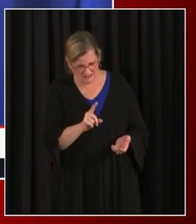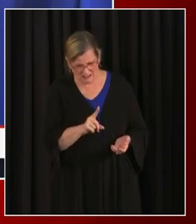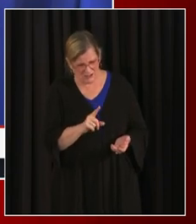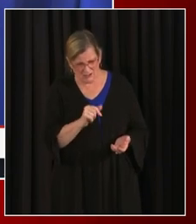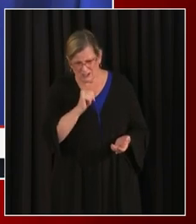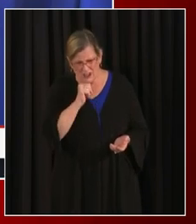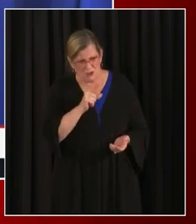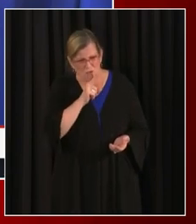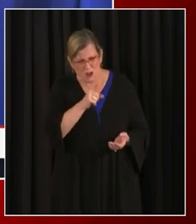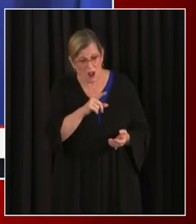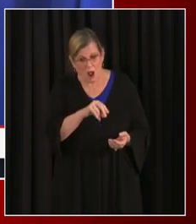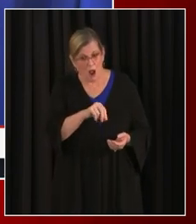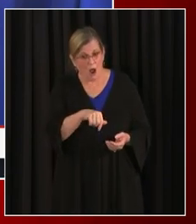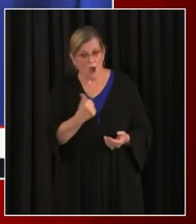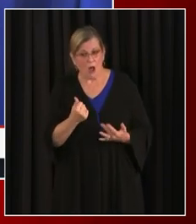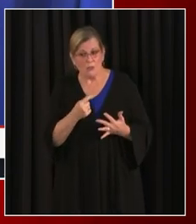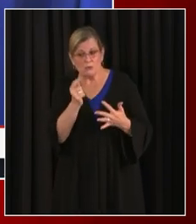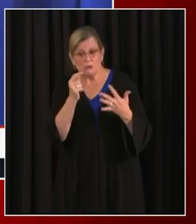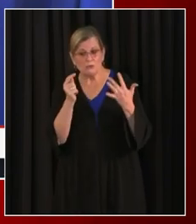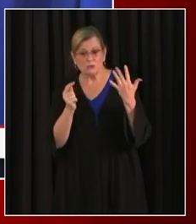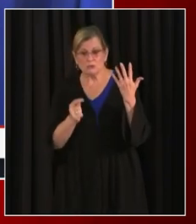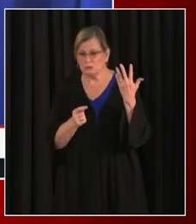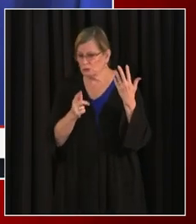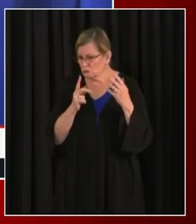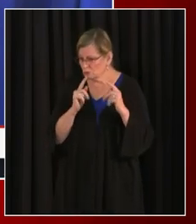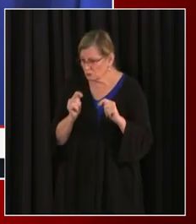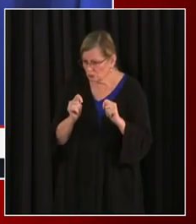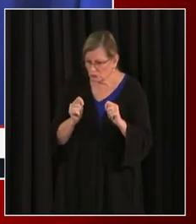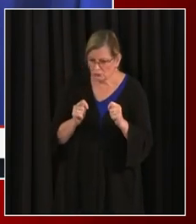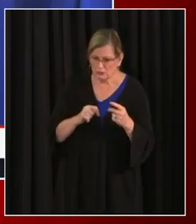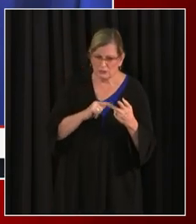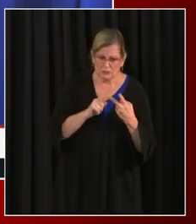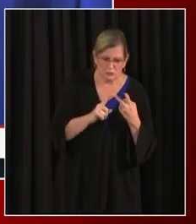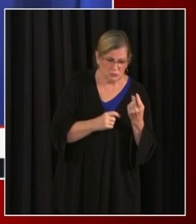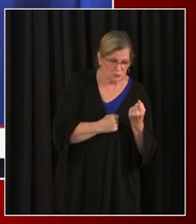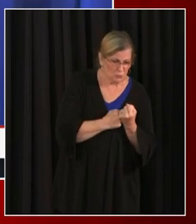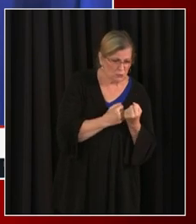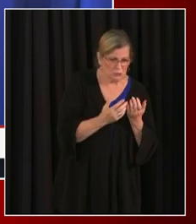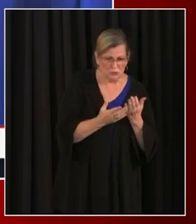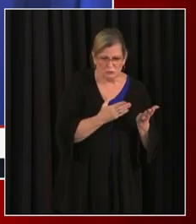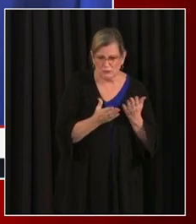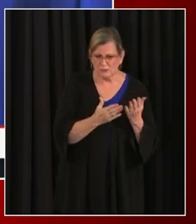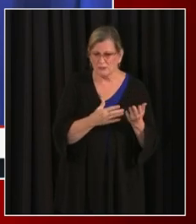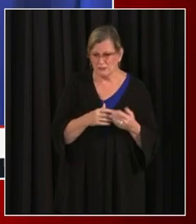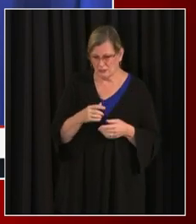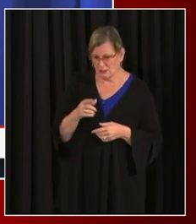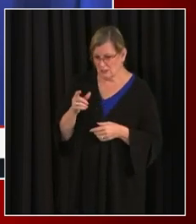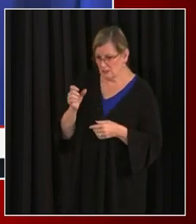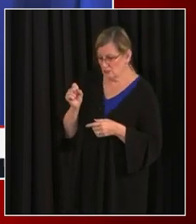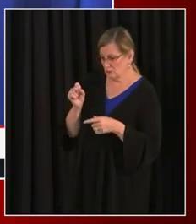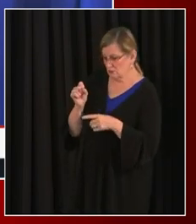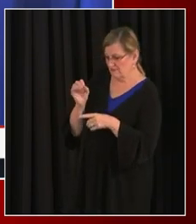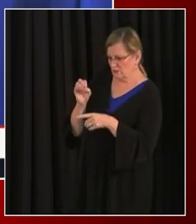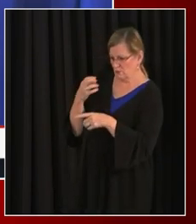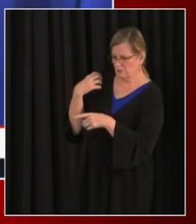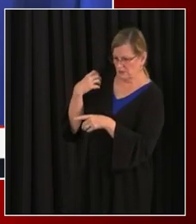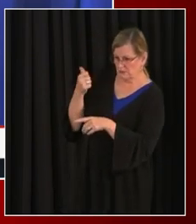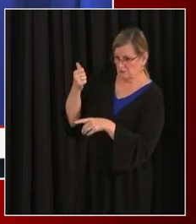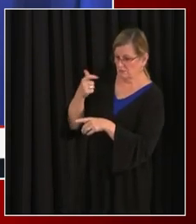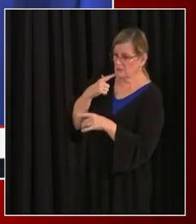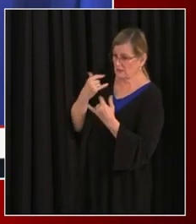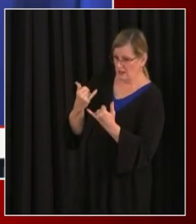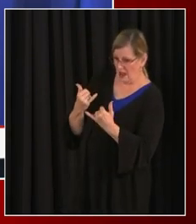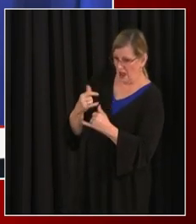it's other peripheral tutoring and support services? So every student that is